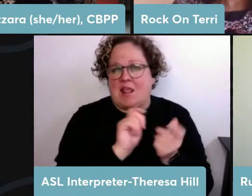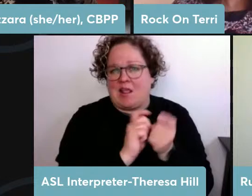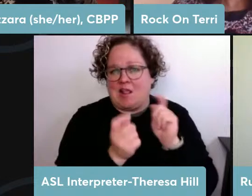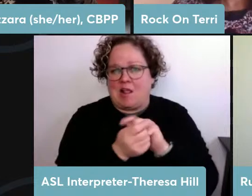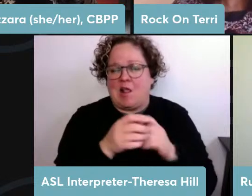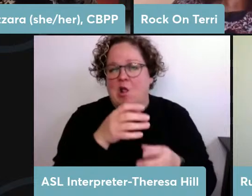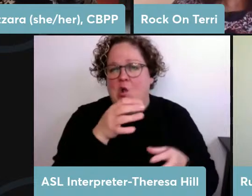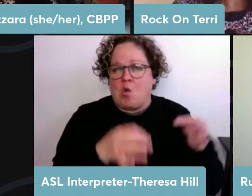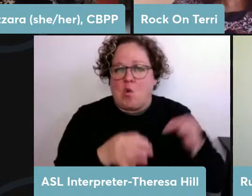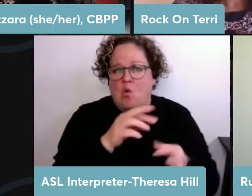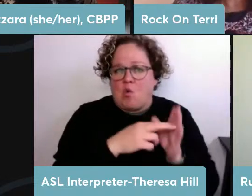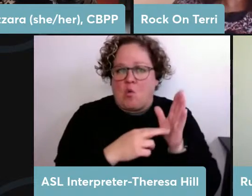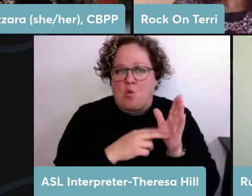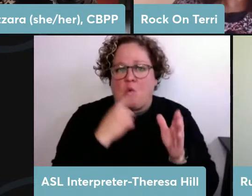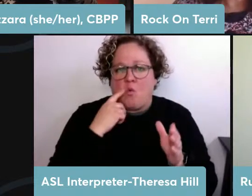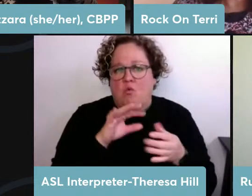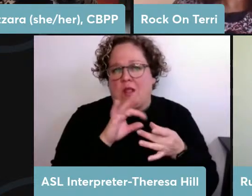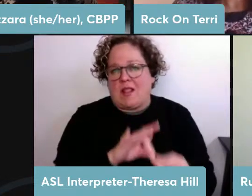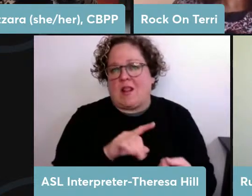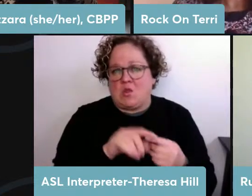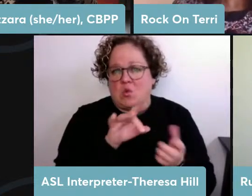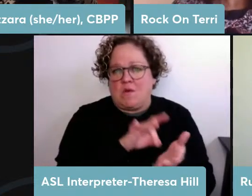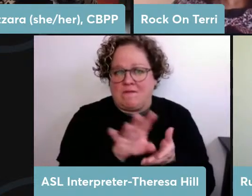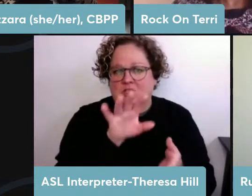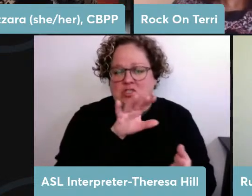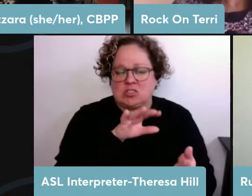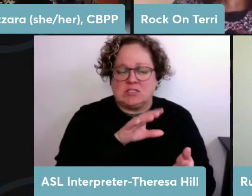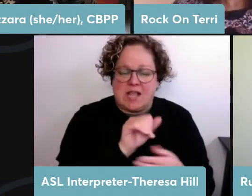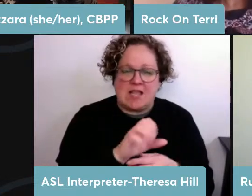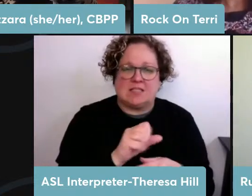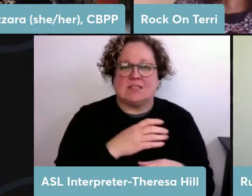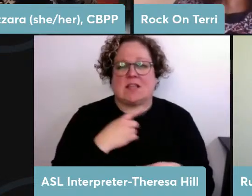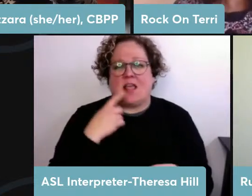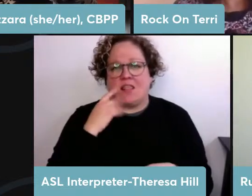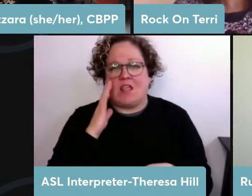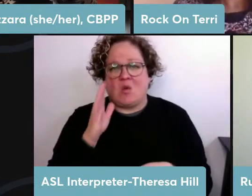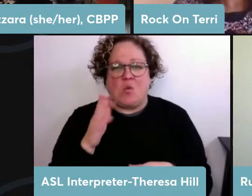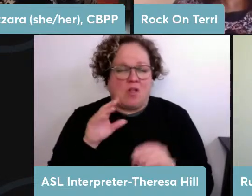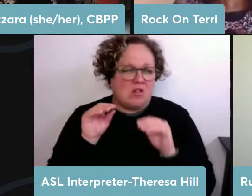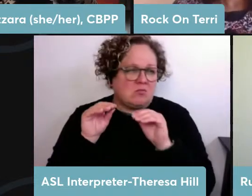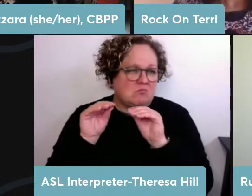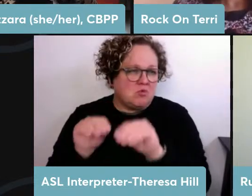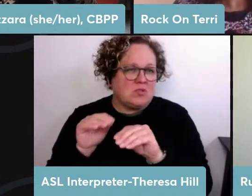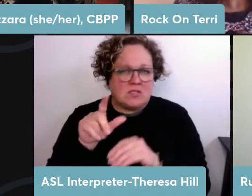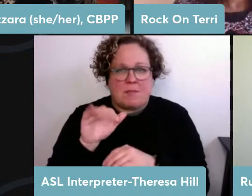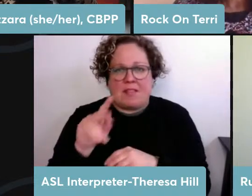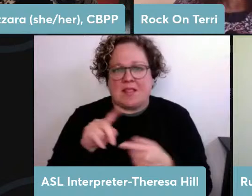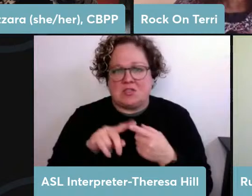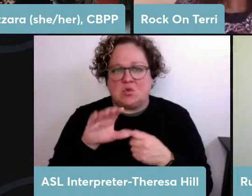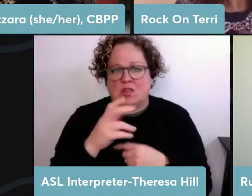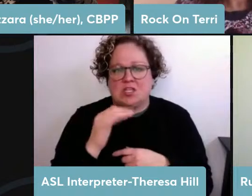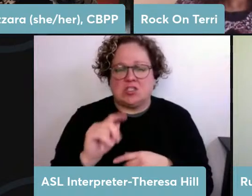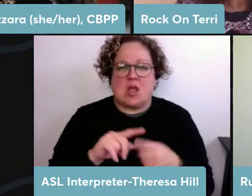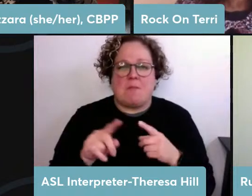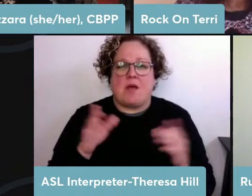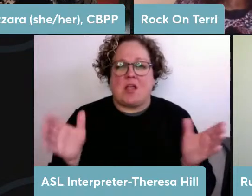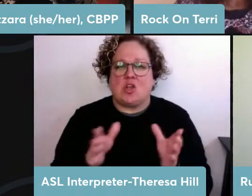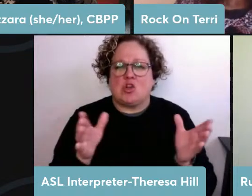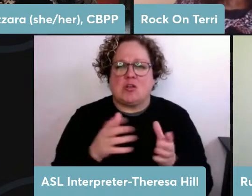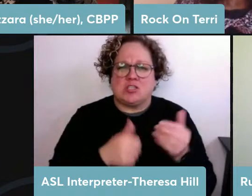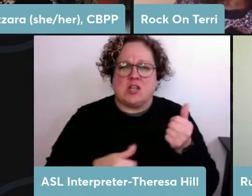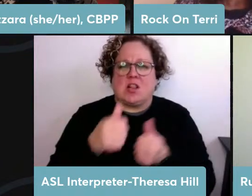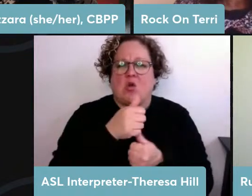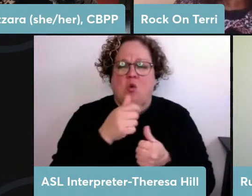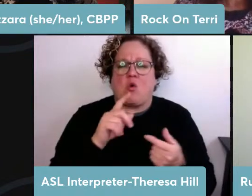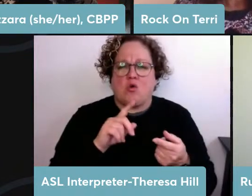So I think that Laura's maybe gonna drop some links in the chat, but consider commenting and urging the court to, you know, make those